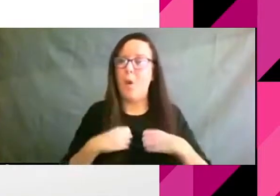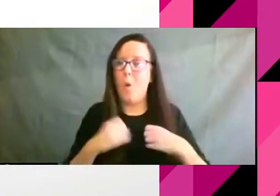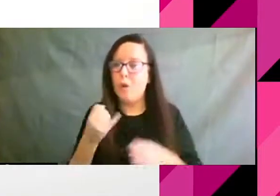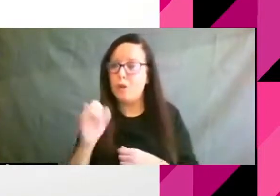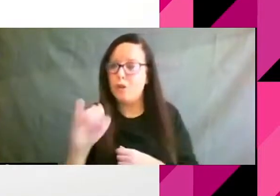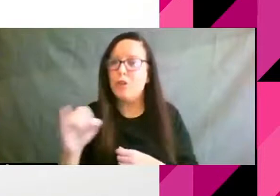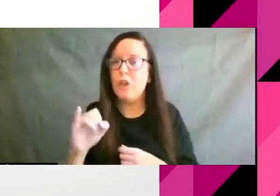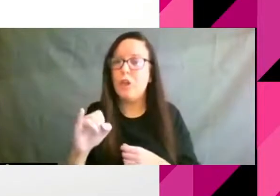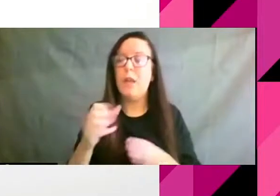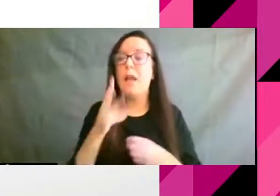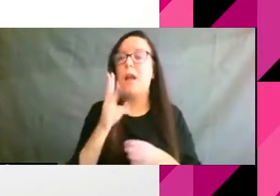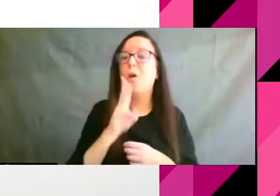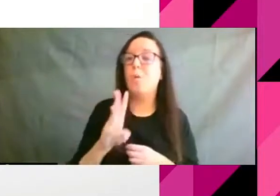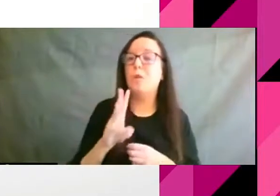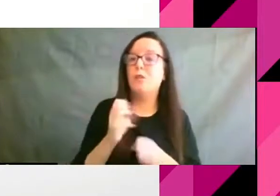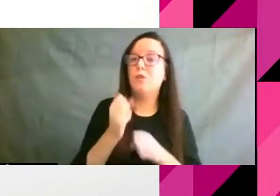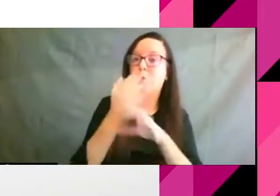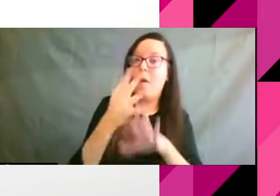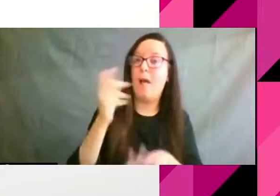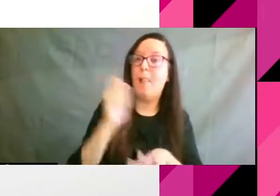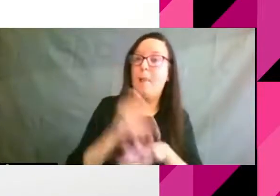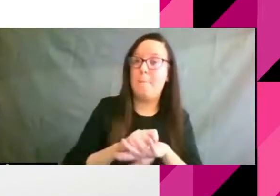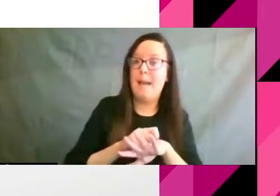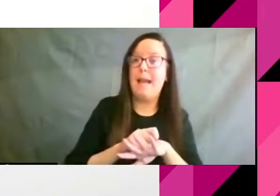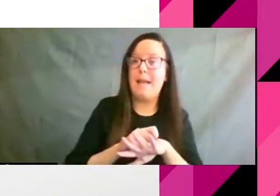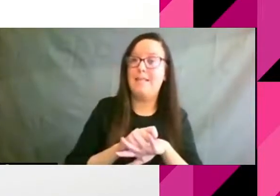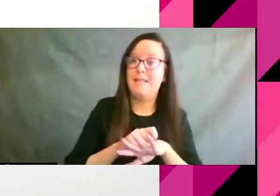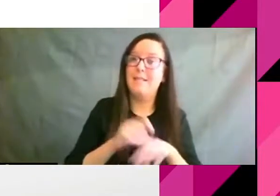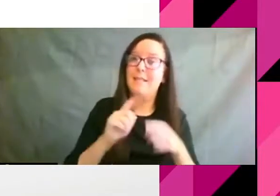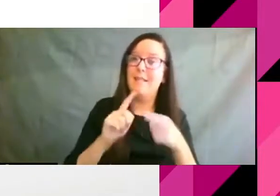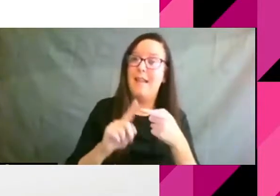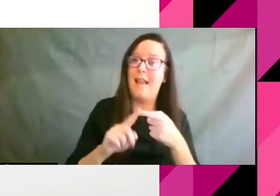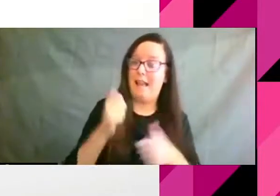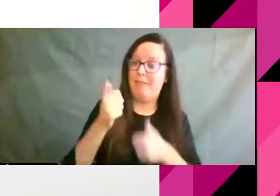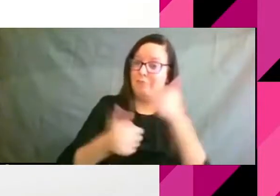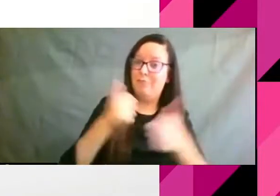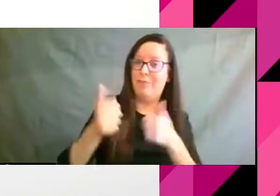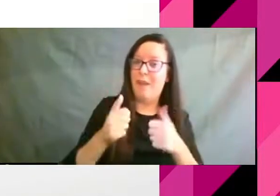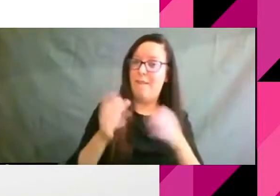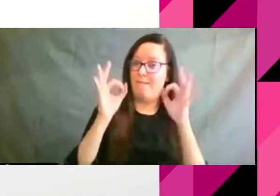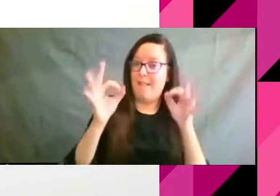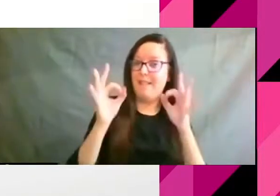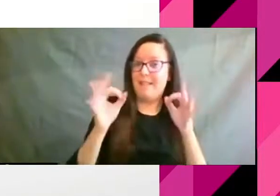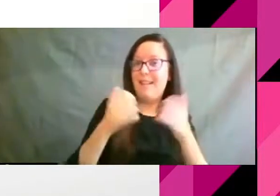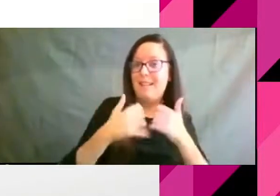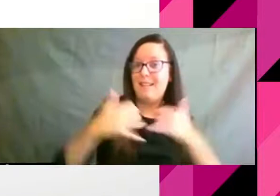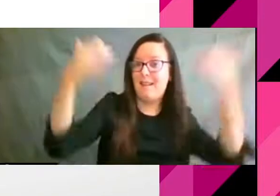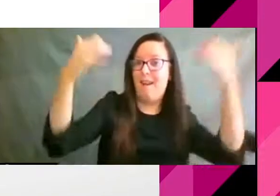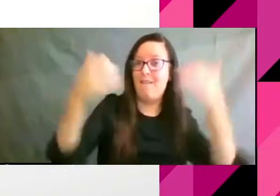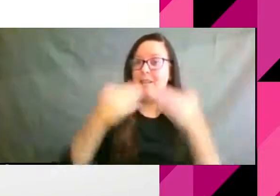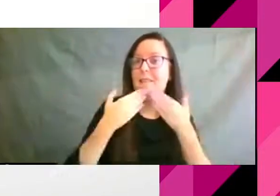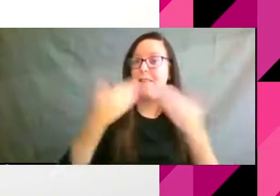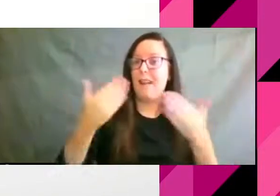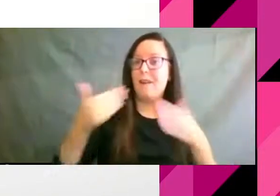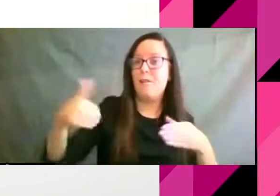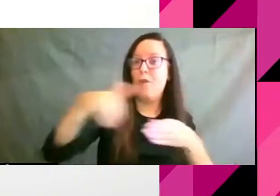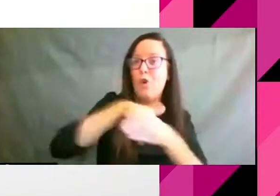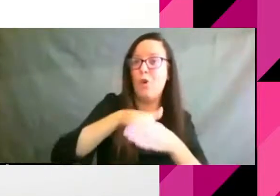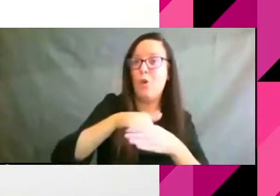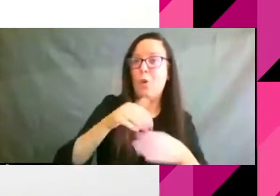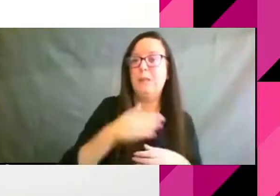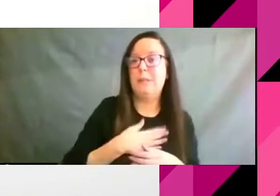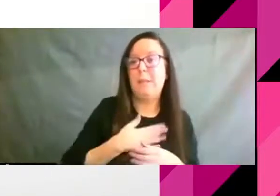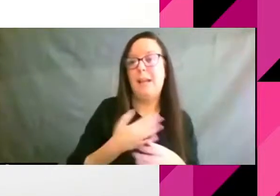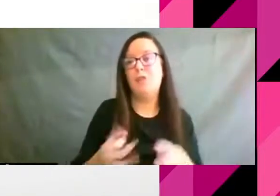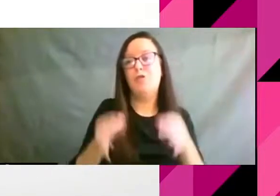wish you all the best in that endeavour and for the remainder of what I'm sure is going to be a fascinating conference. I thank you again for including me. It's been a great pleasure